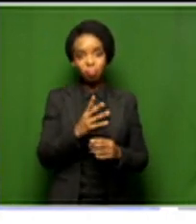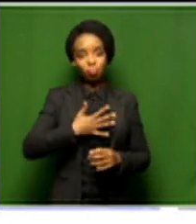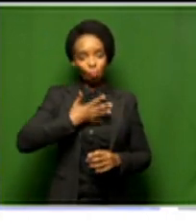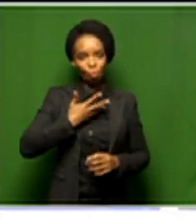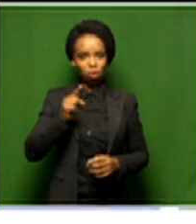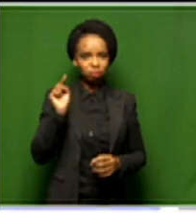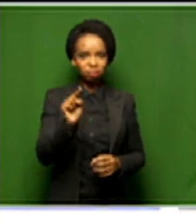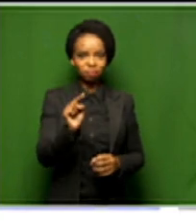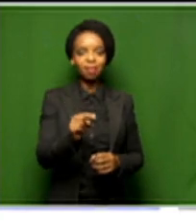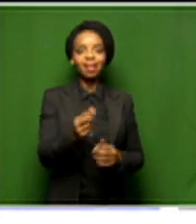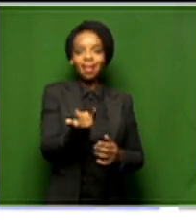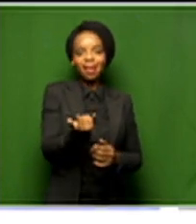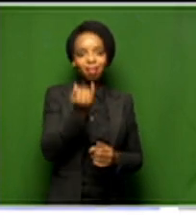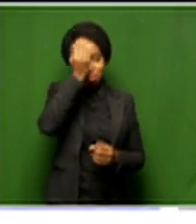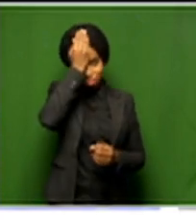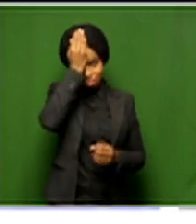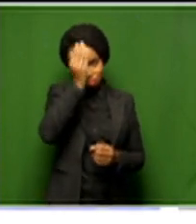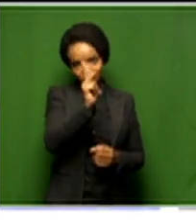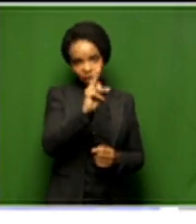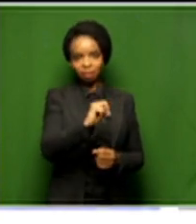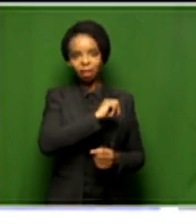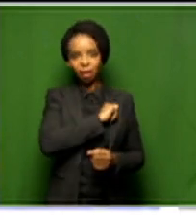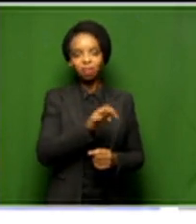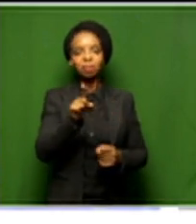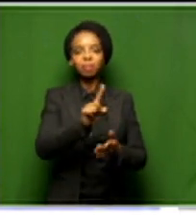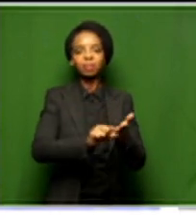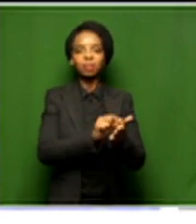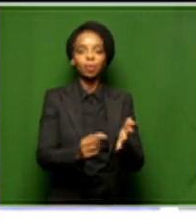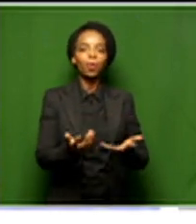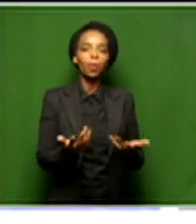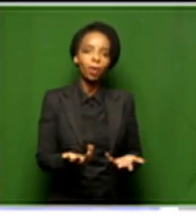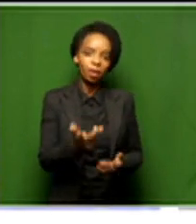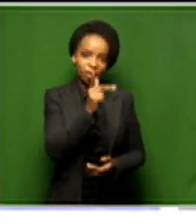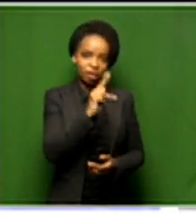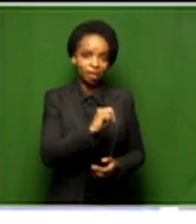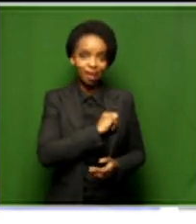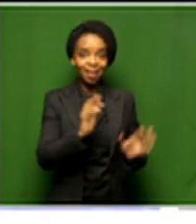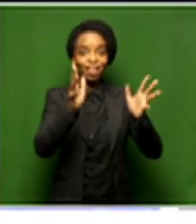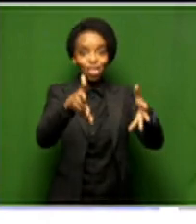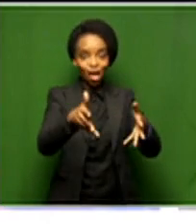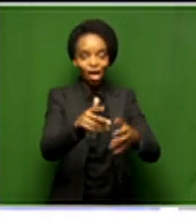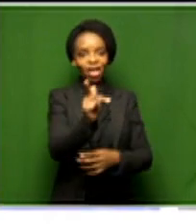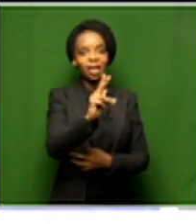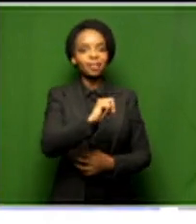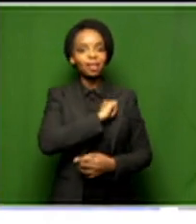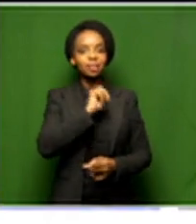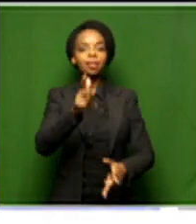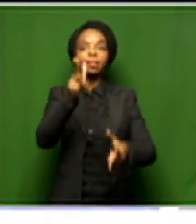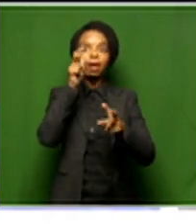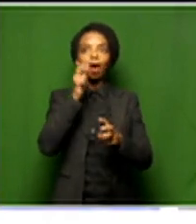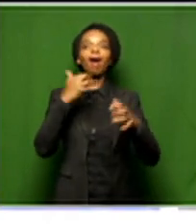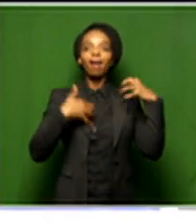of KZN, he plays well in KZN, so KZN folks seeing him vote there might get them